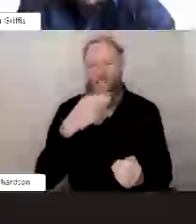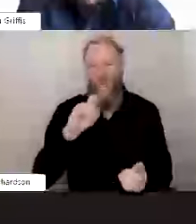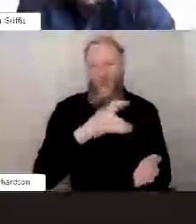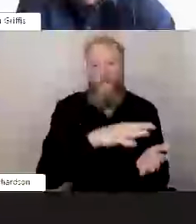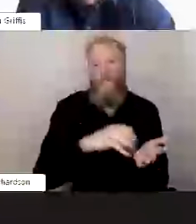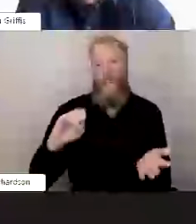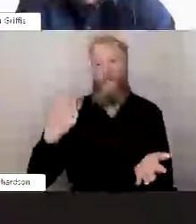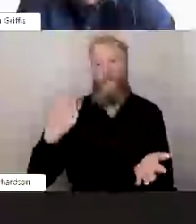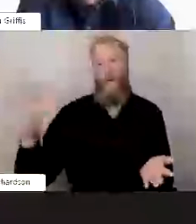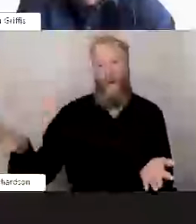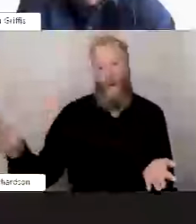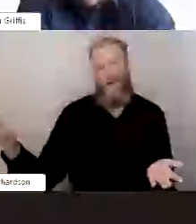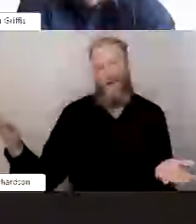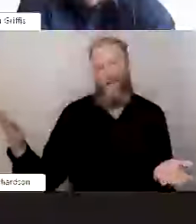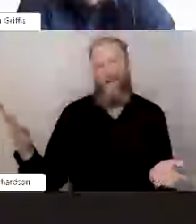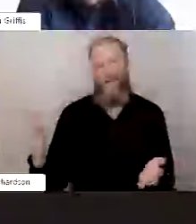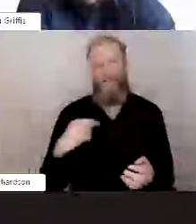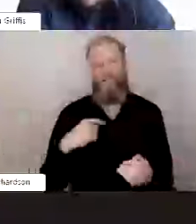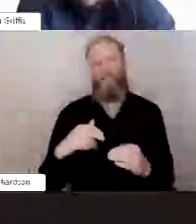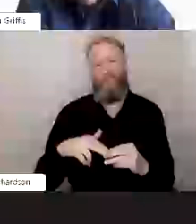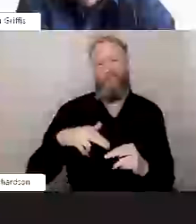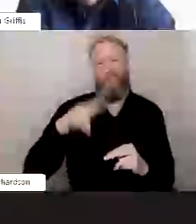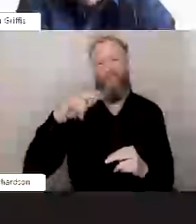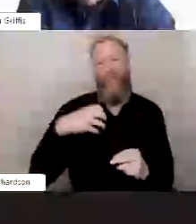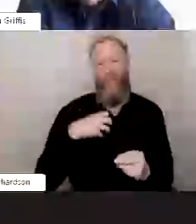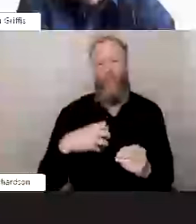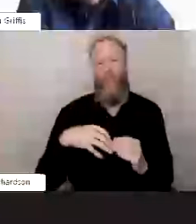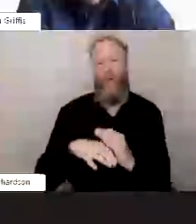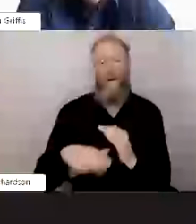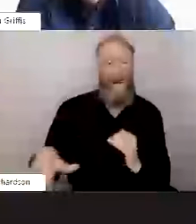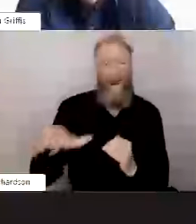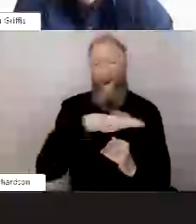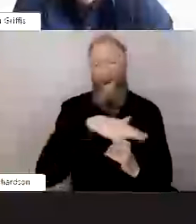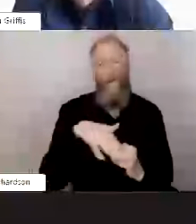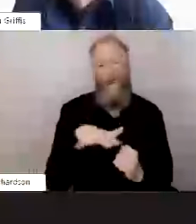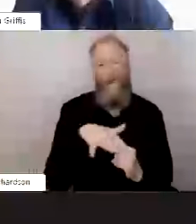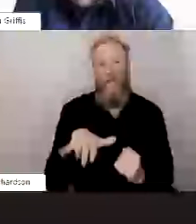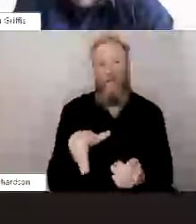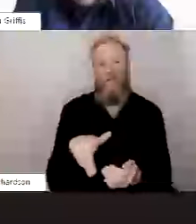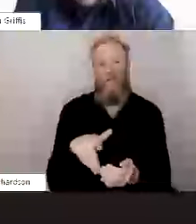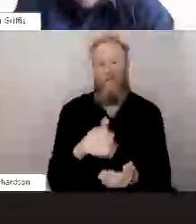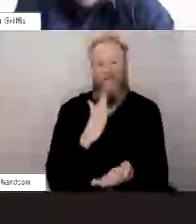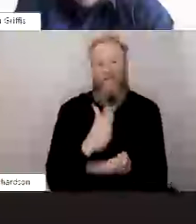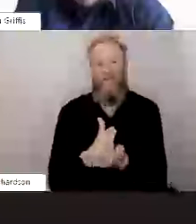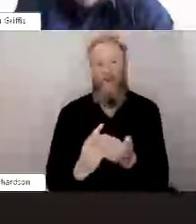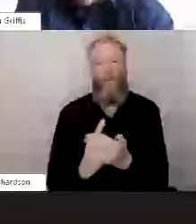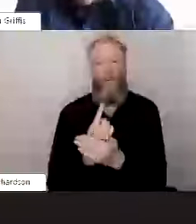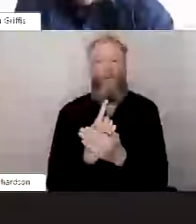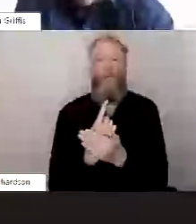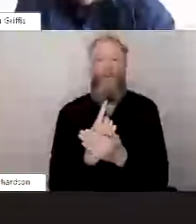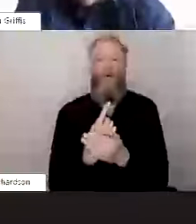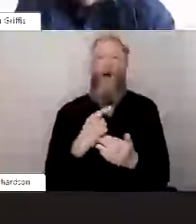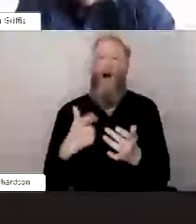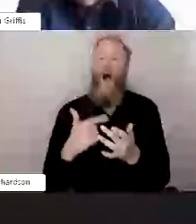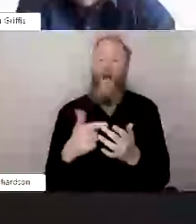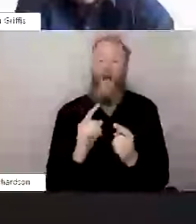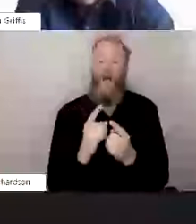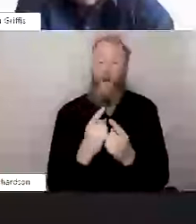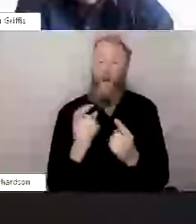every jurisdiction. That's based on a reality. The other thing that's really important to note,